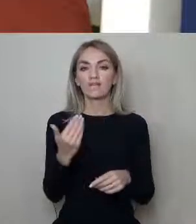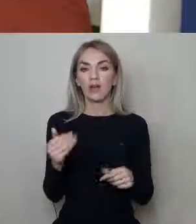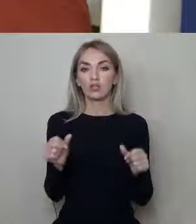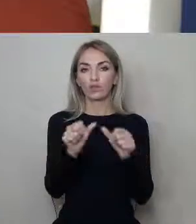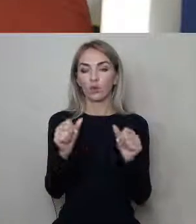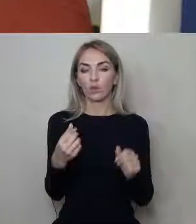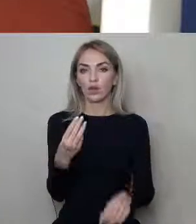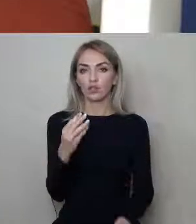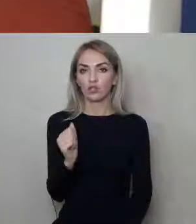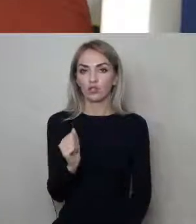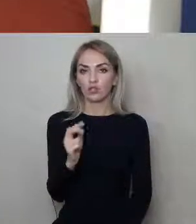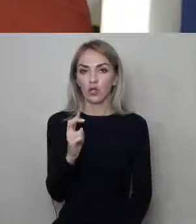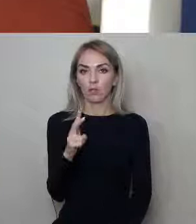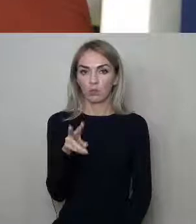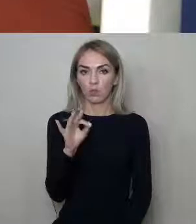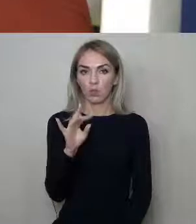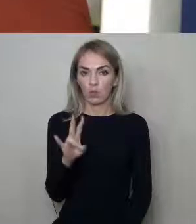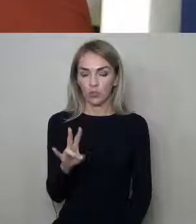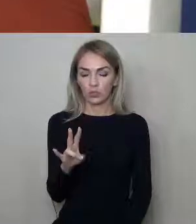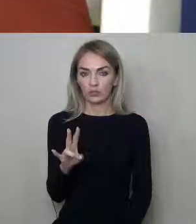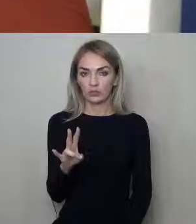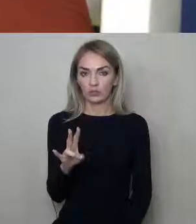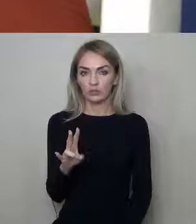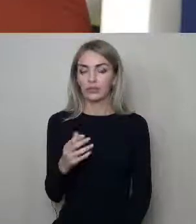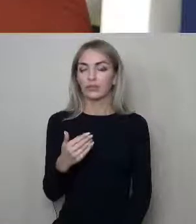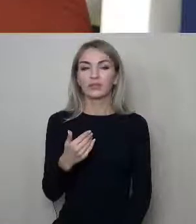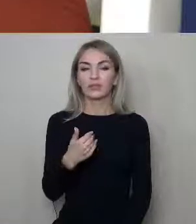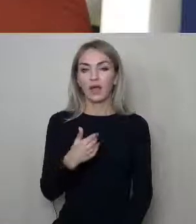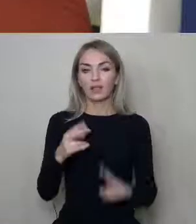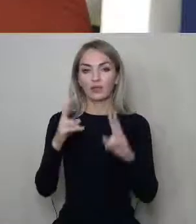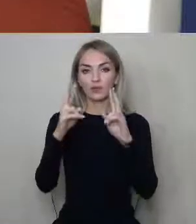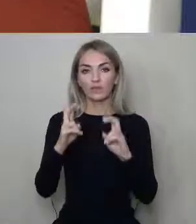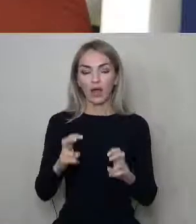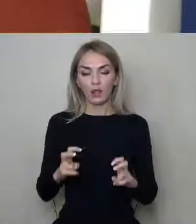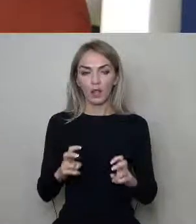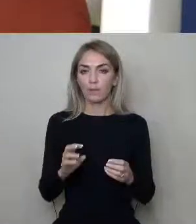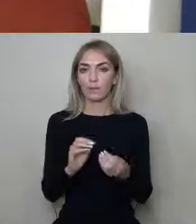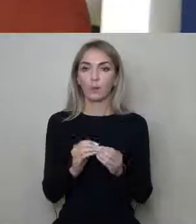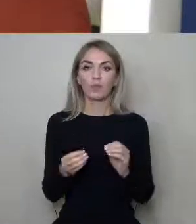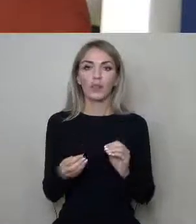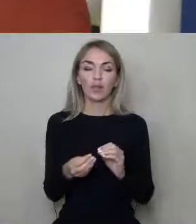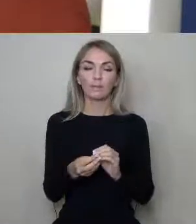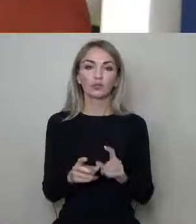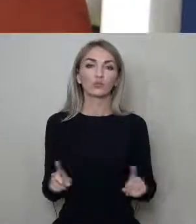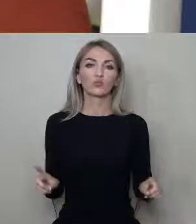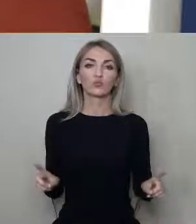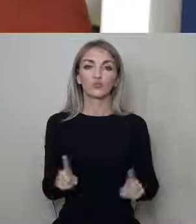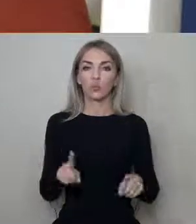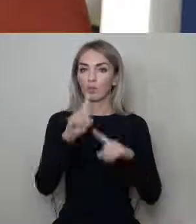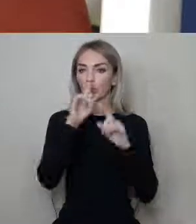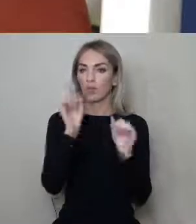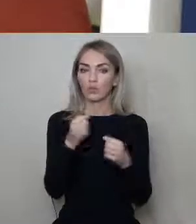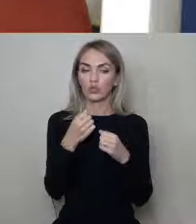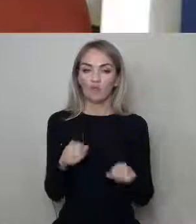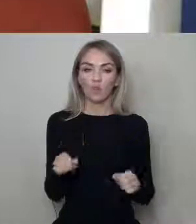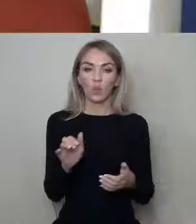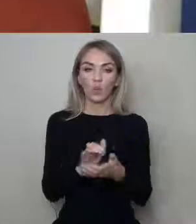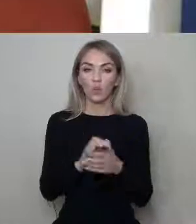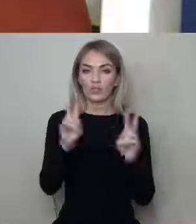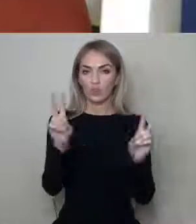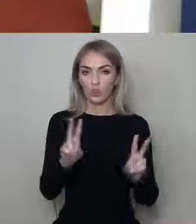Your template, was it accepted in court? Yeah, I did mention that it's